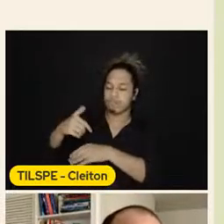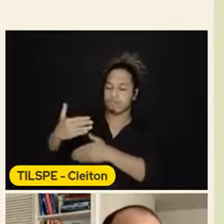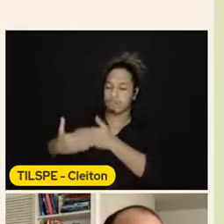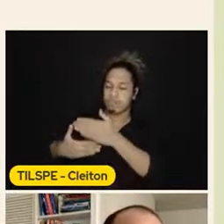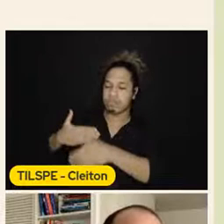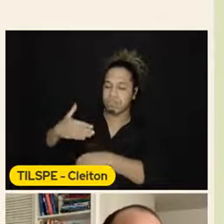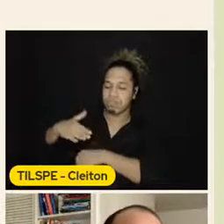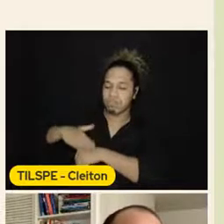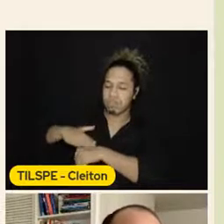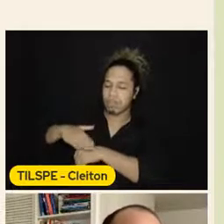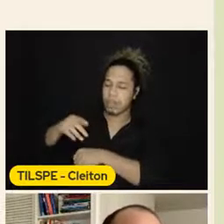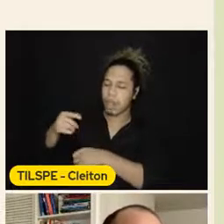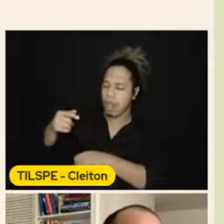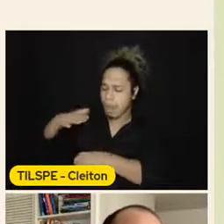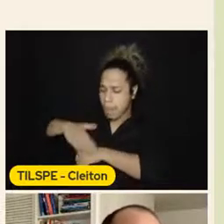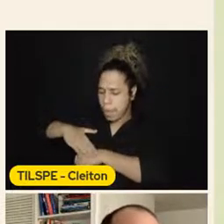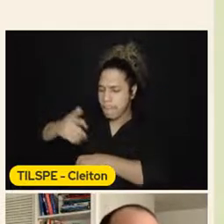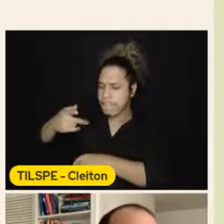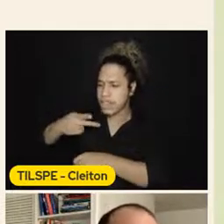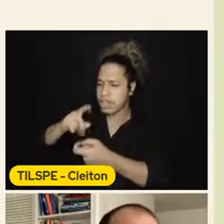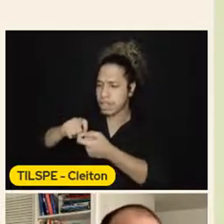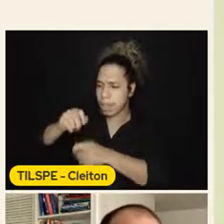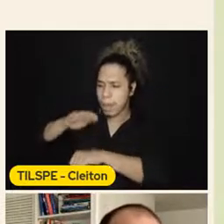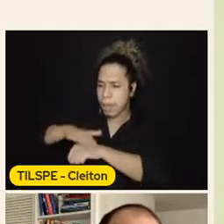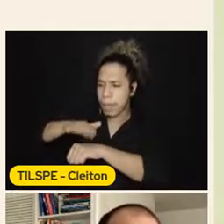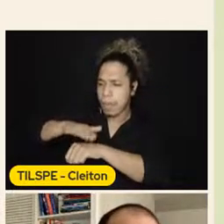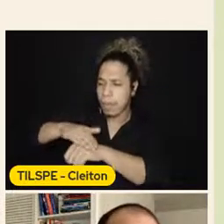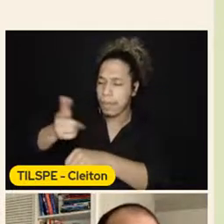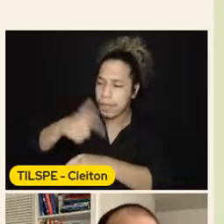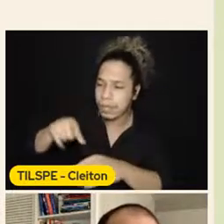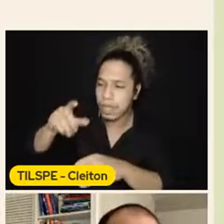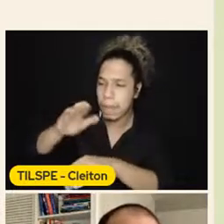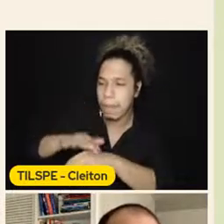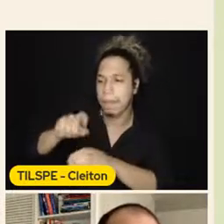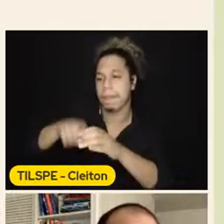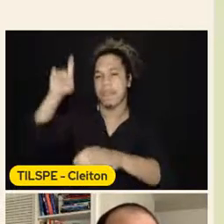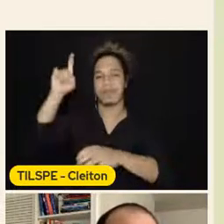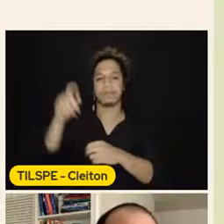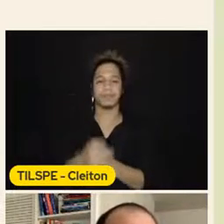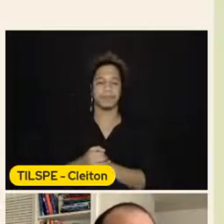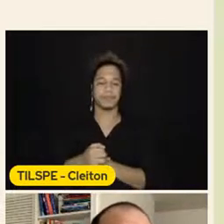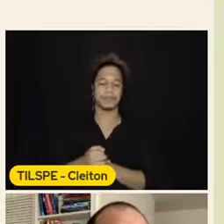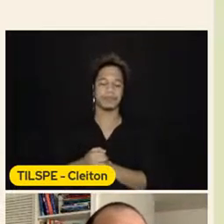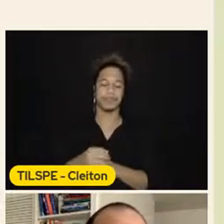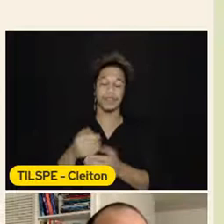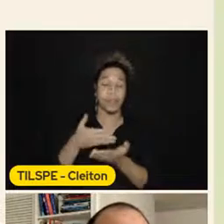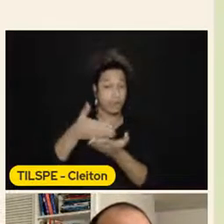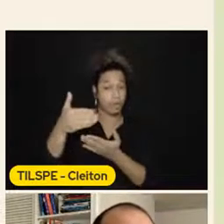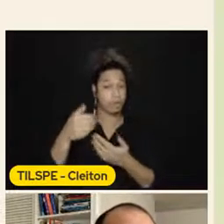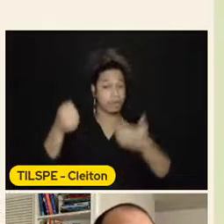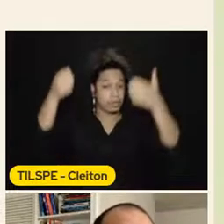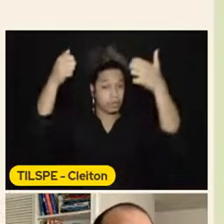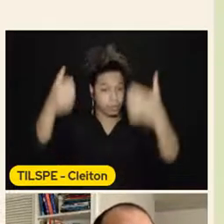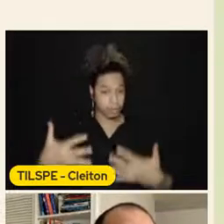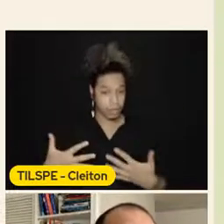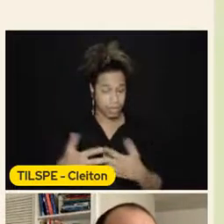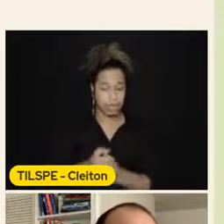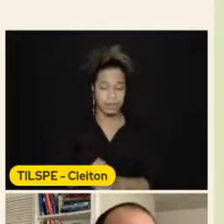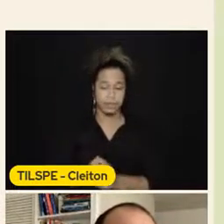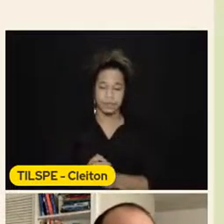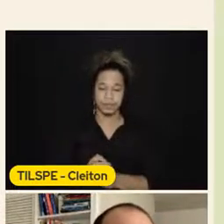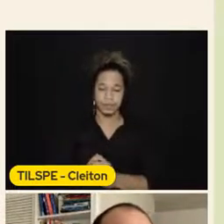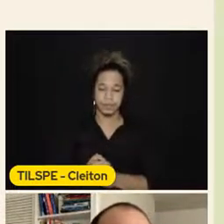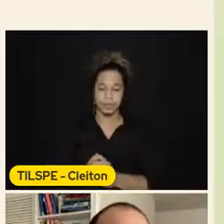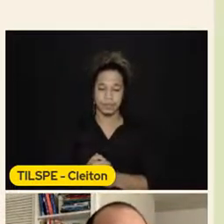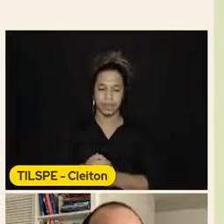using picture books is also a way of acting in the world, as I said from the very beginning, of being or co-being in